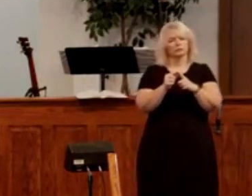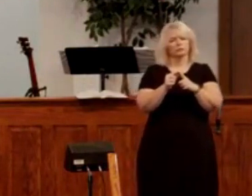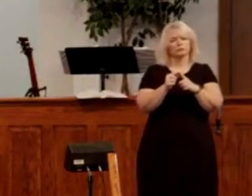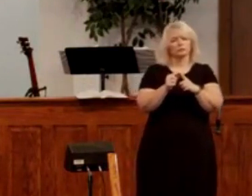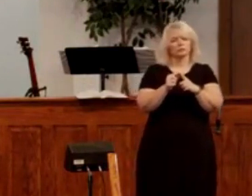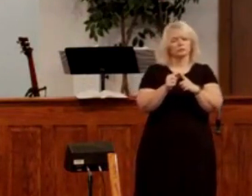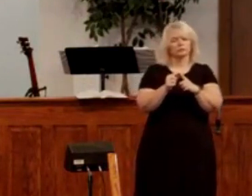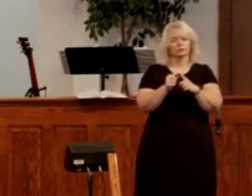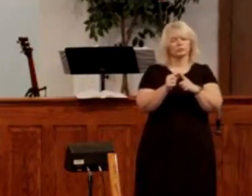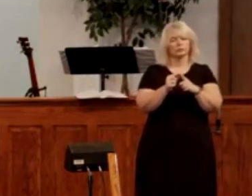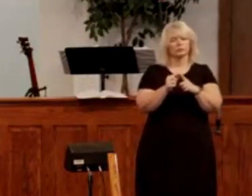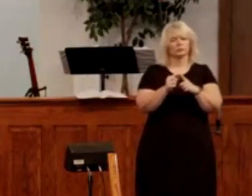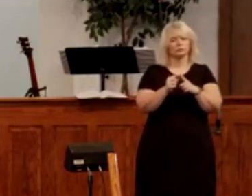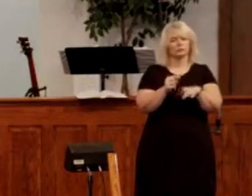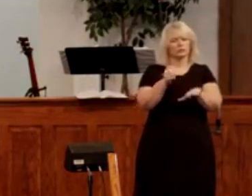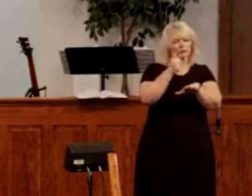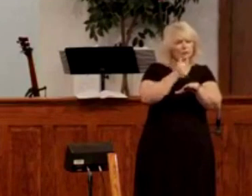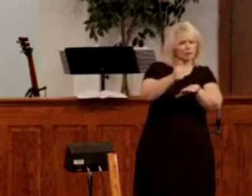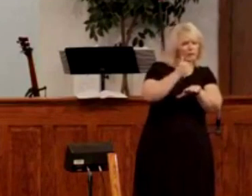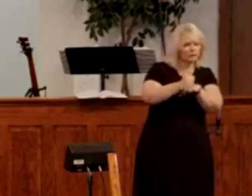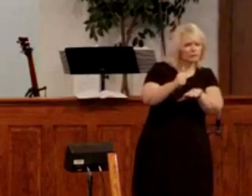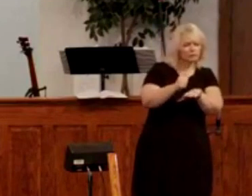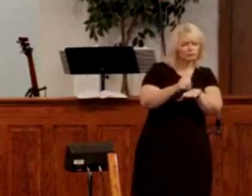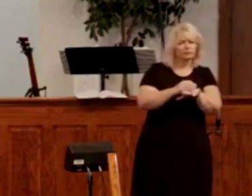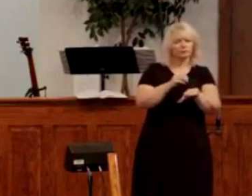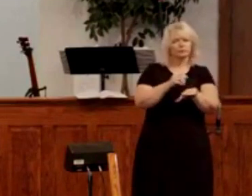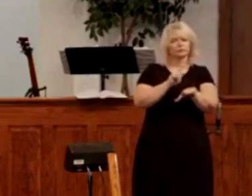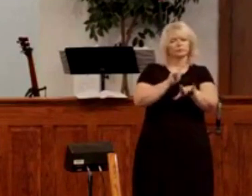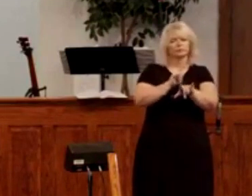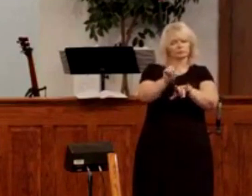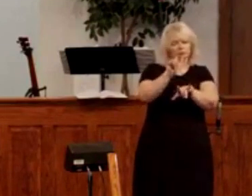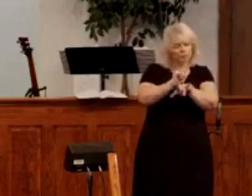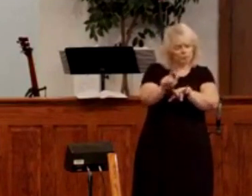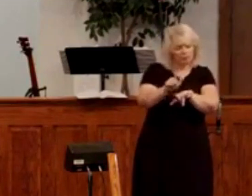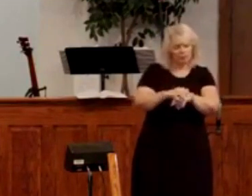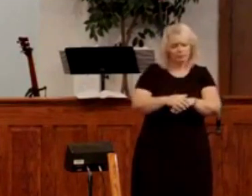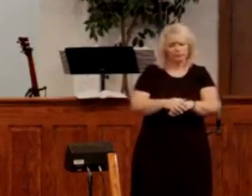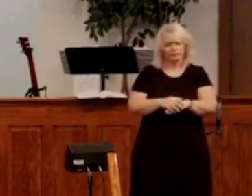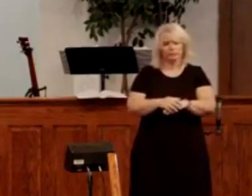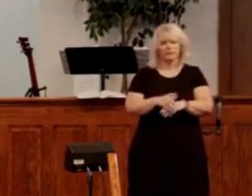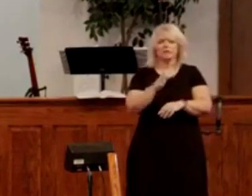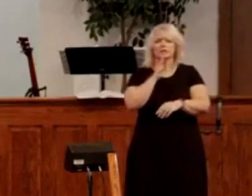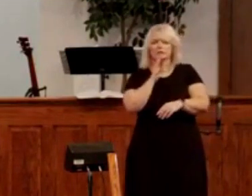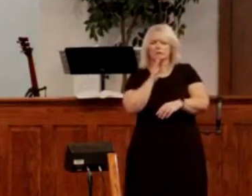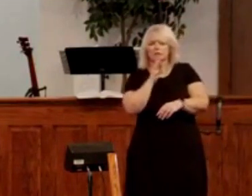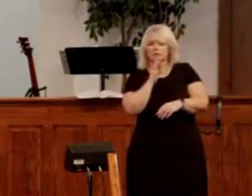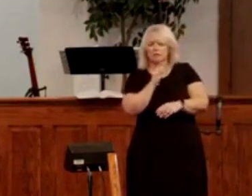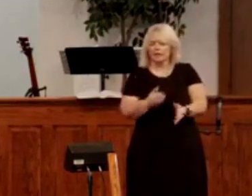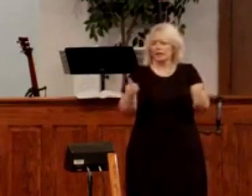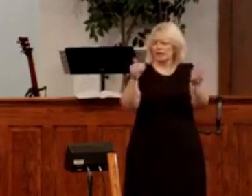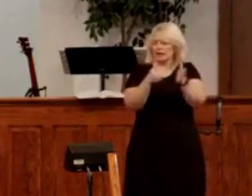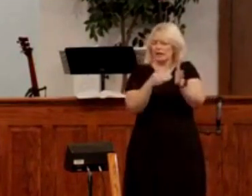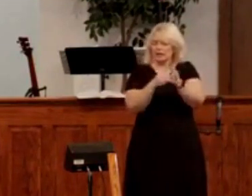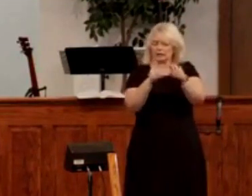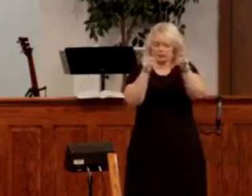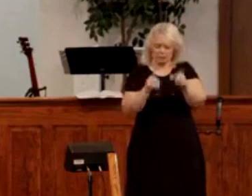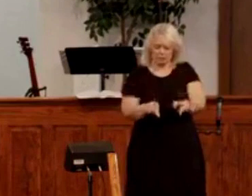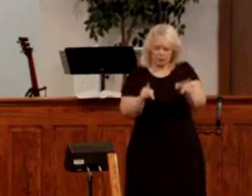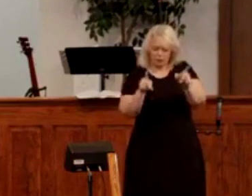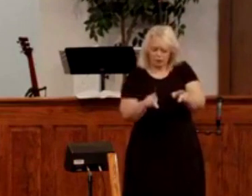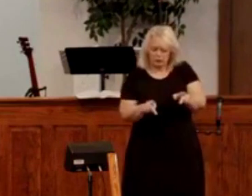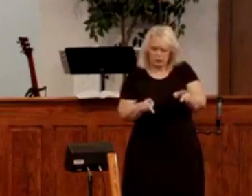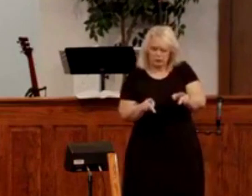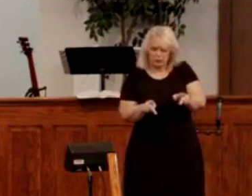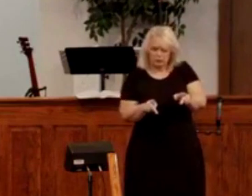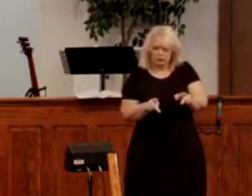word? Blaspheme. That's where we get blaspheme. What's it mean to blaspheme? It means to speak reproachfully of someone. It means to